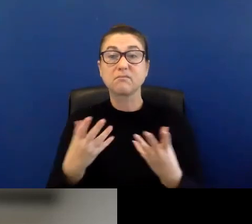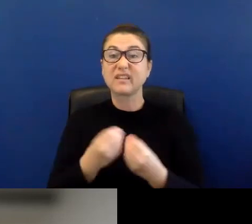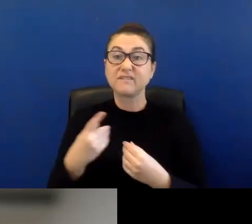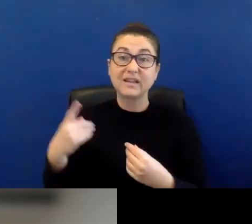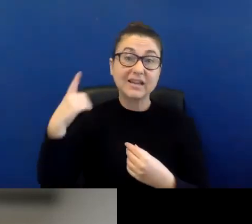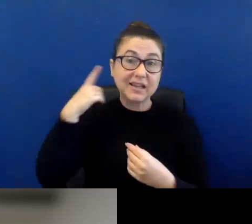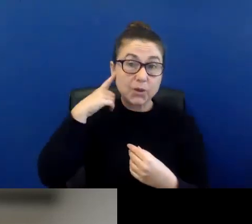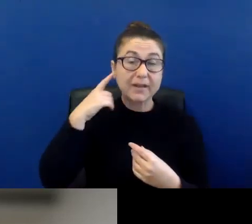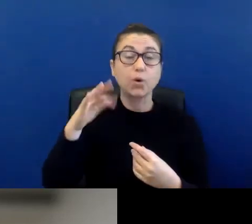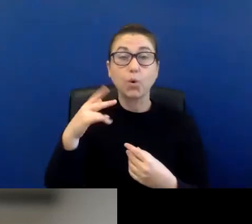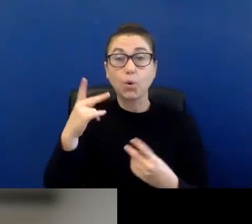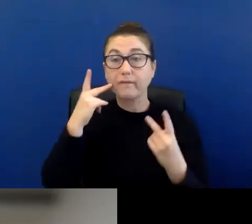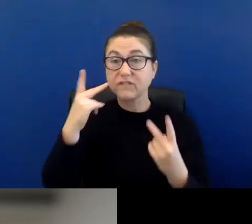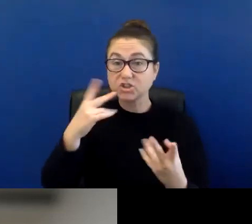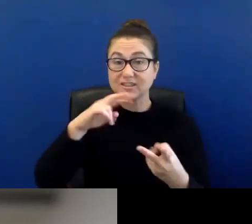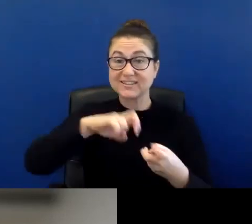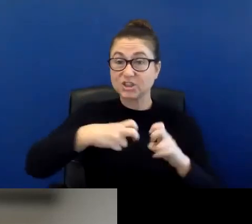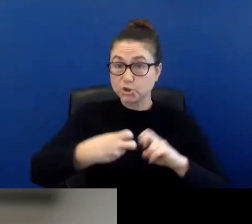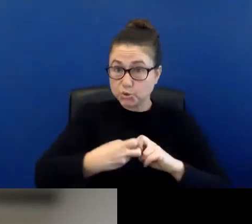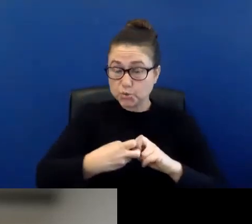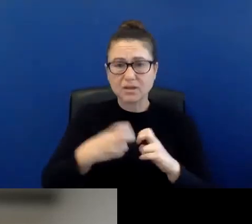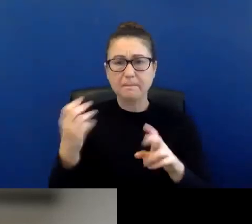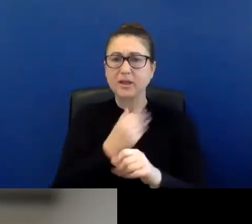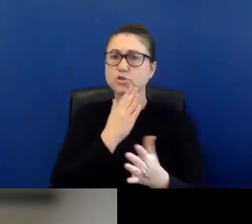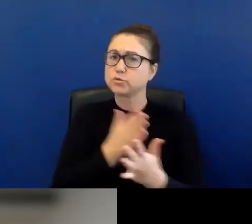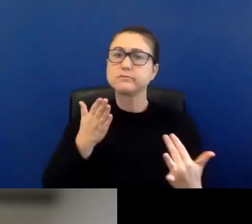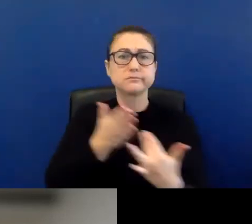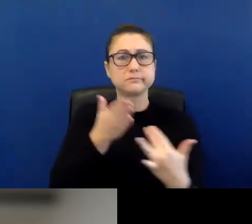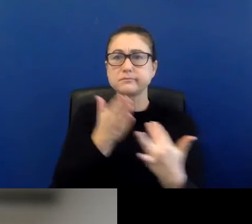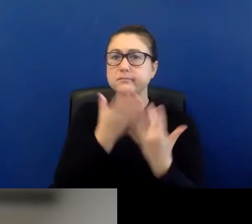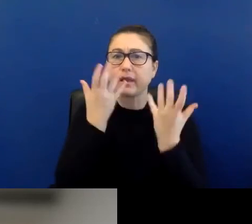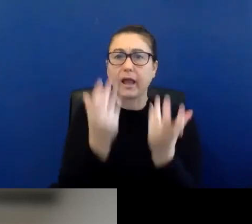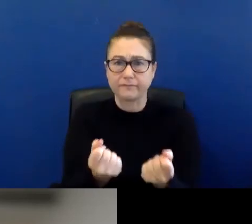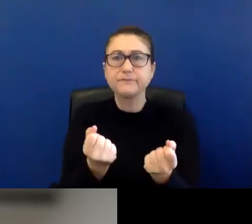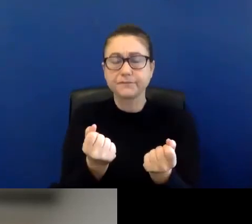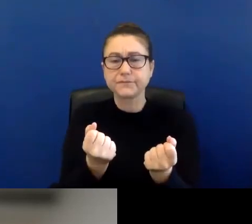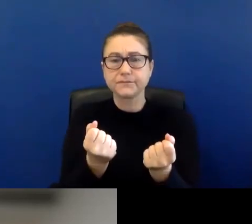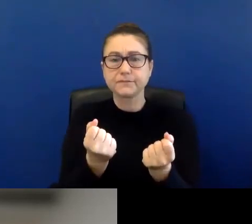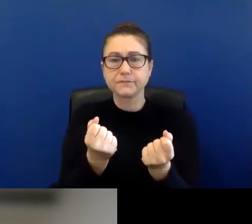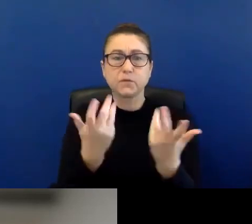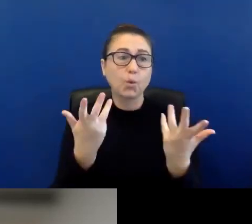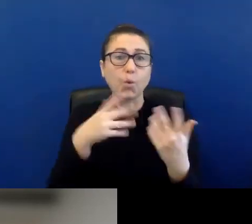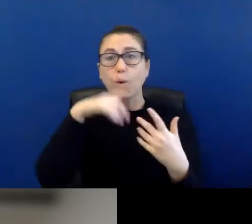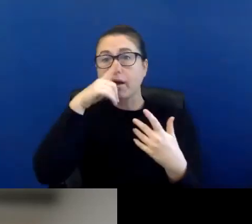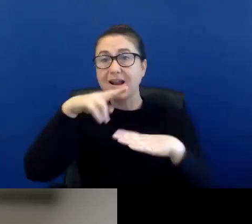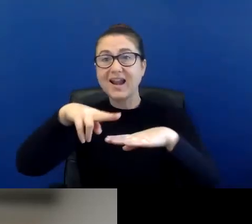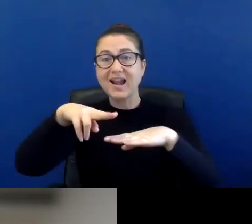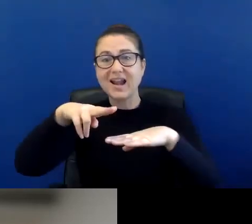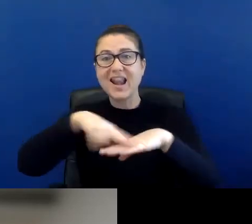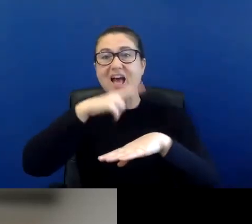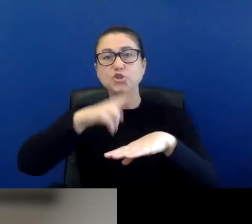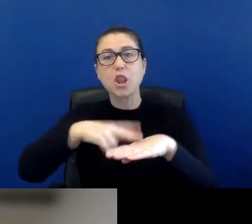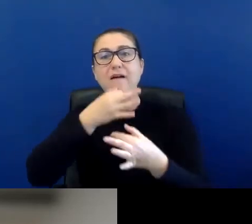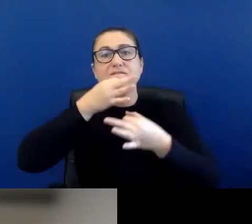issues, and to make sure that there is accessible content available for people on national and free-to-air